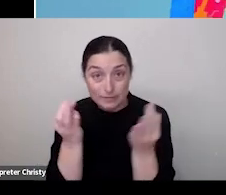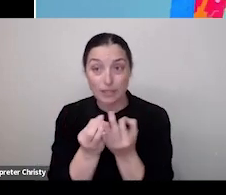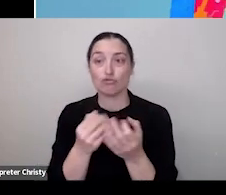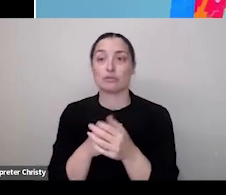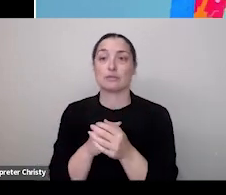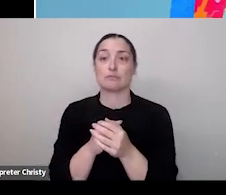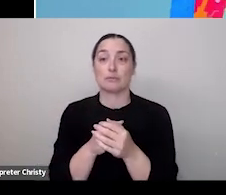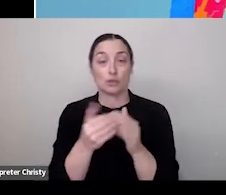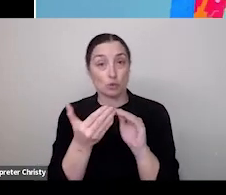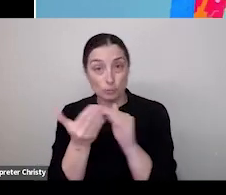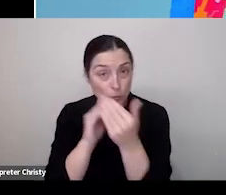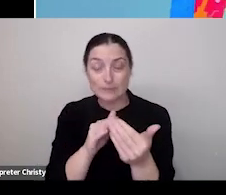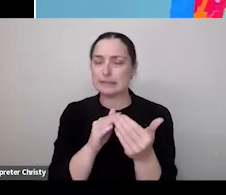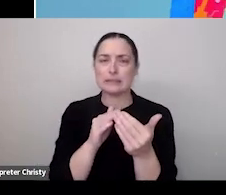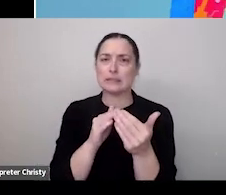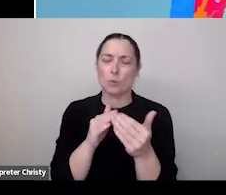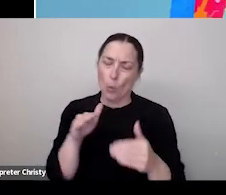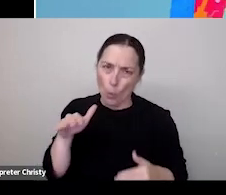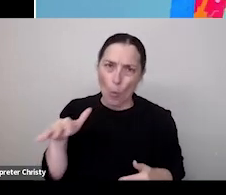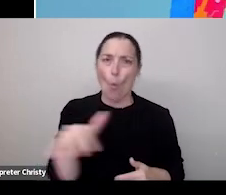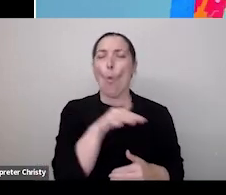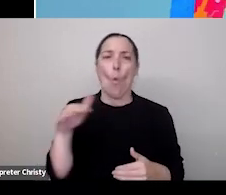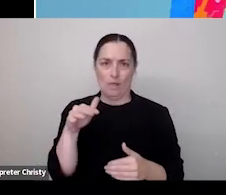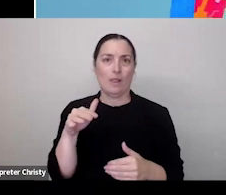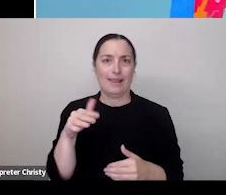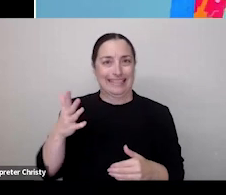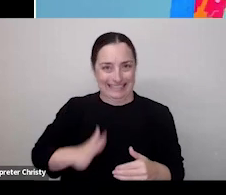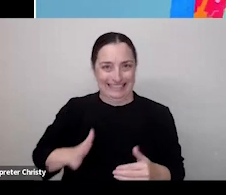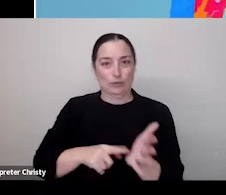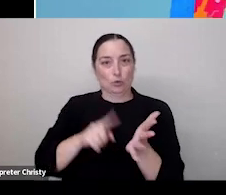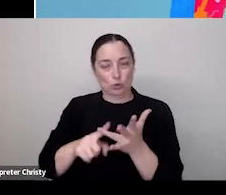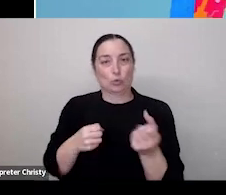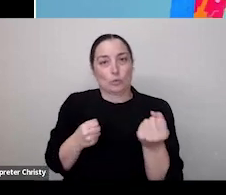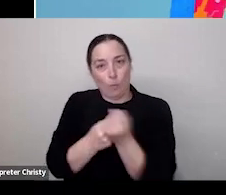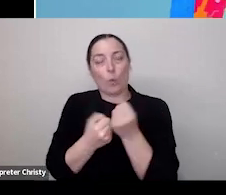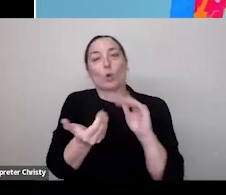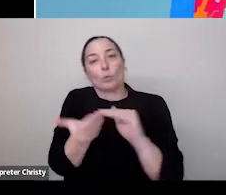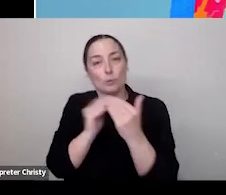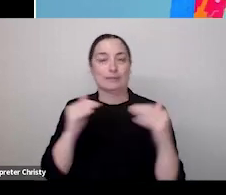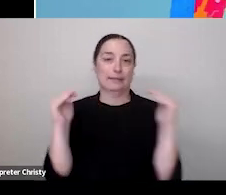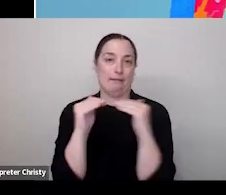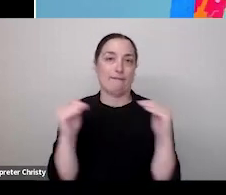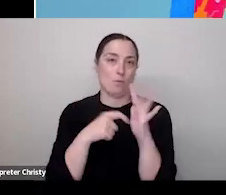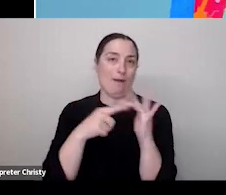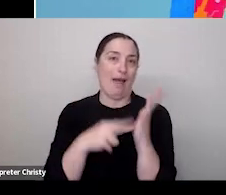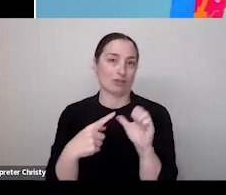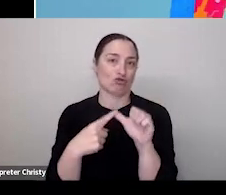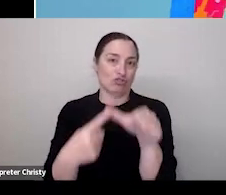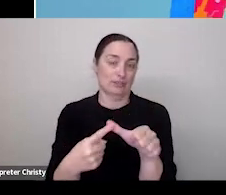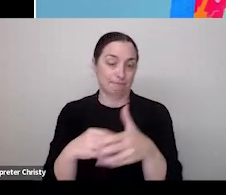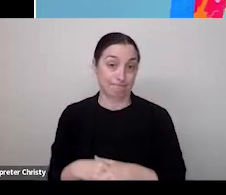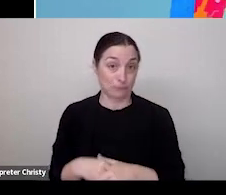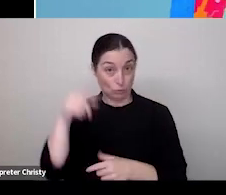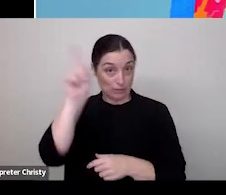community need a plan, and our communities need plans to support community level action. We're going to discuss today how